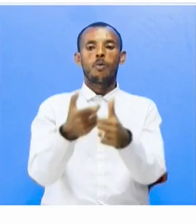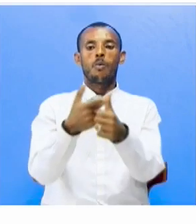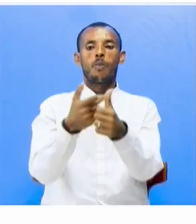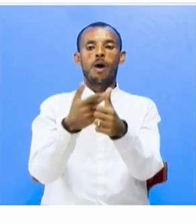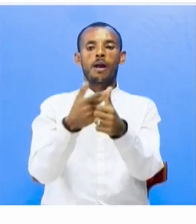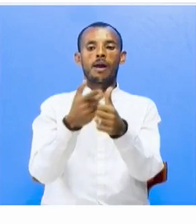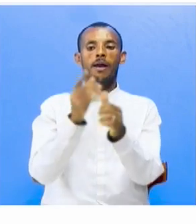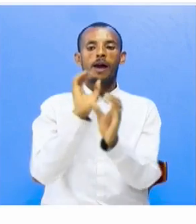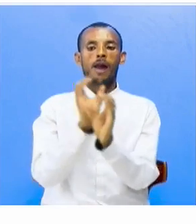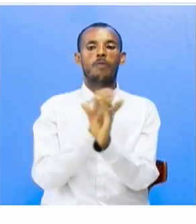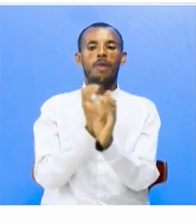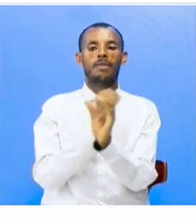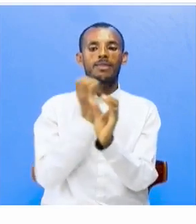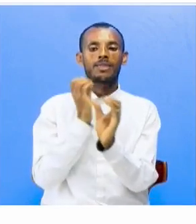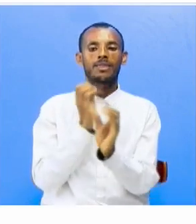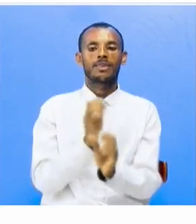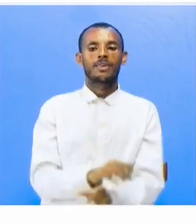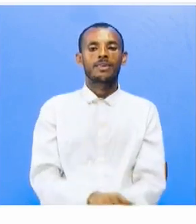Calculate